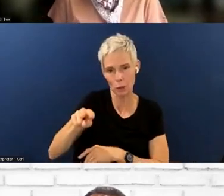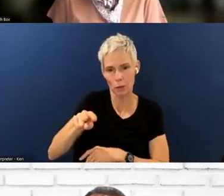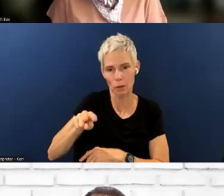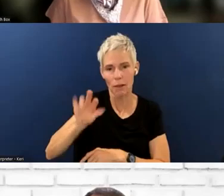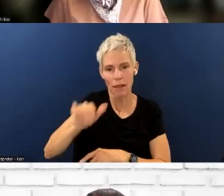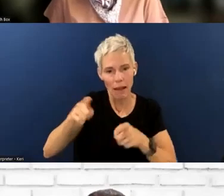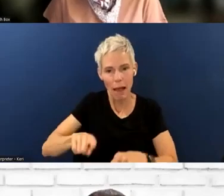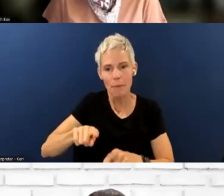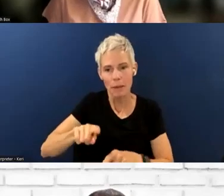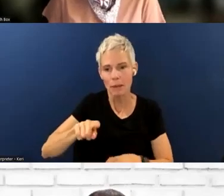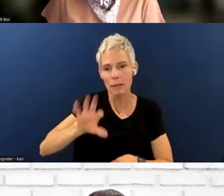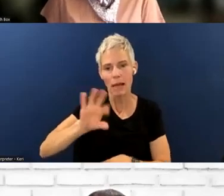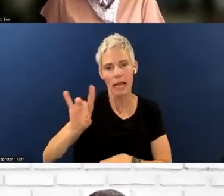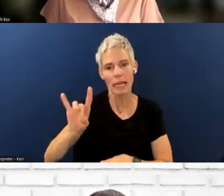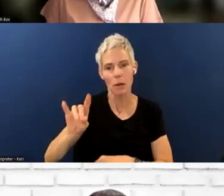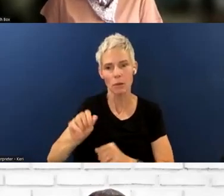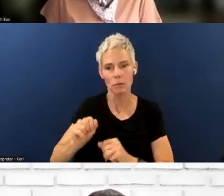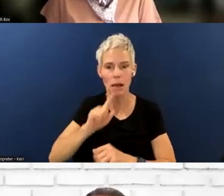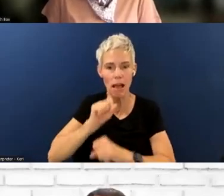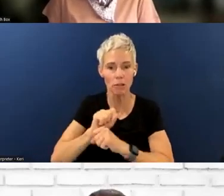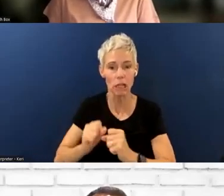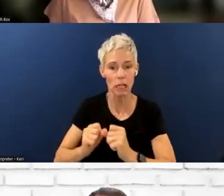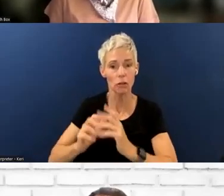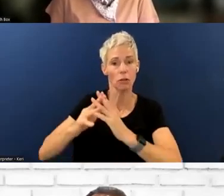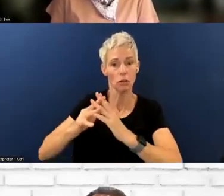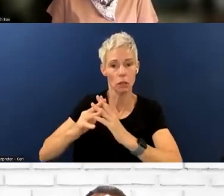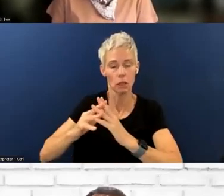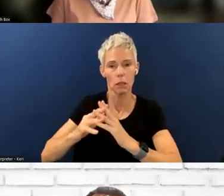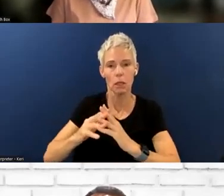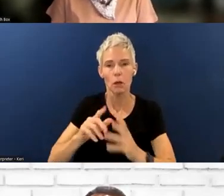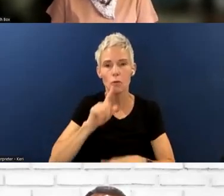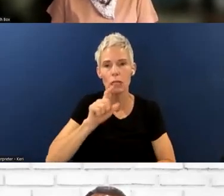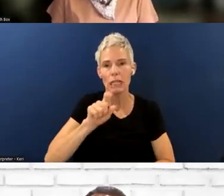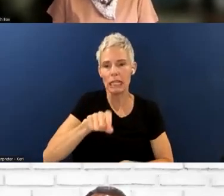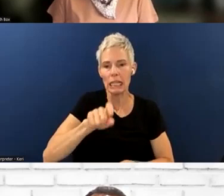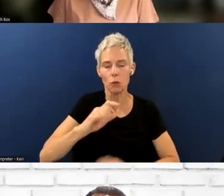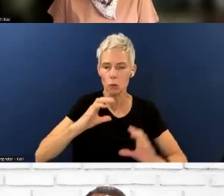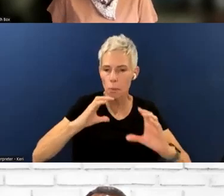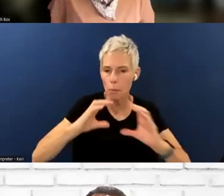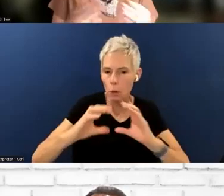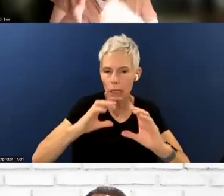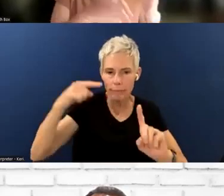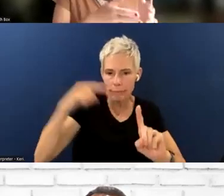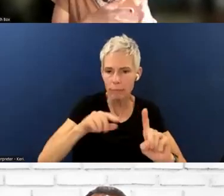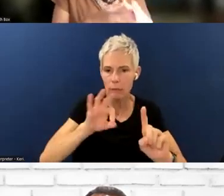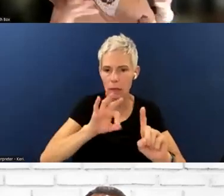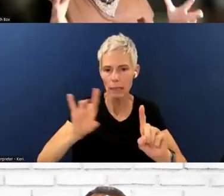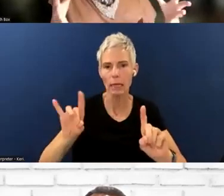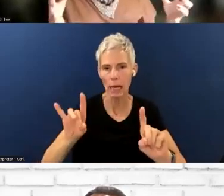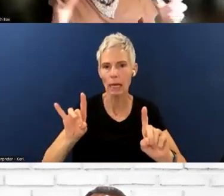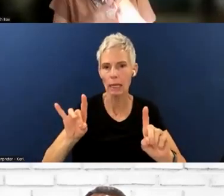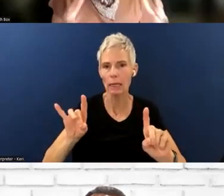988 was launching, right? And so there was a need to be communicating about 988 in absence